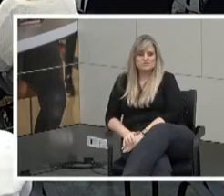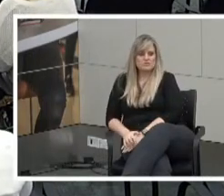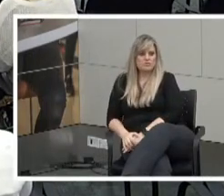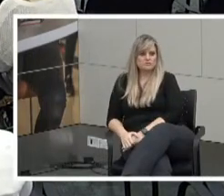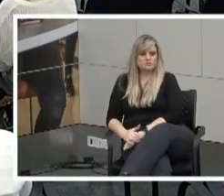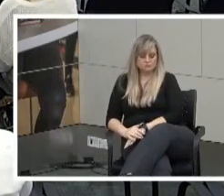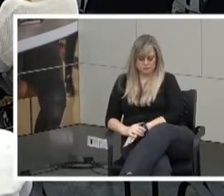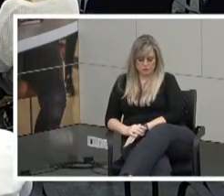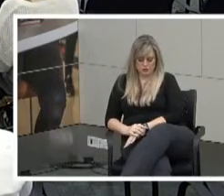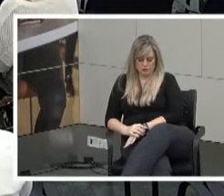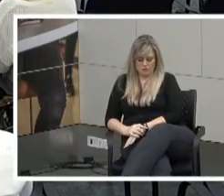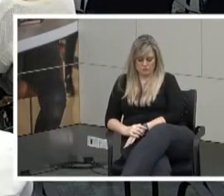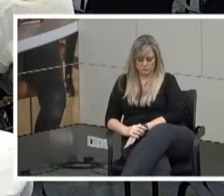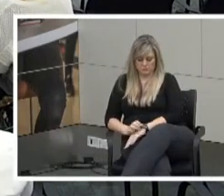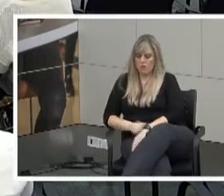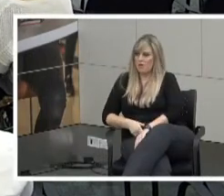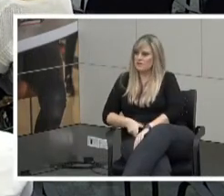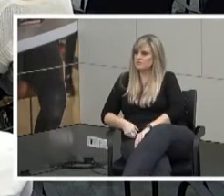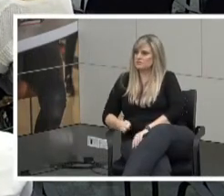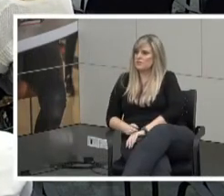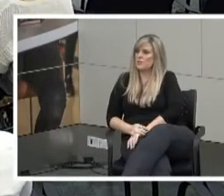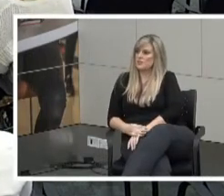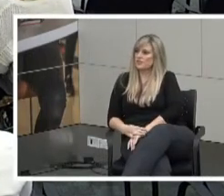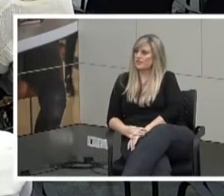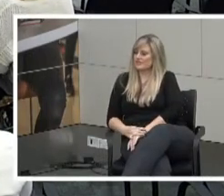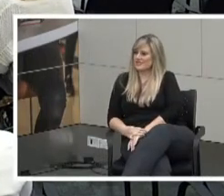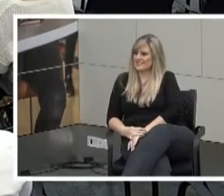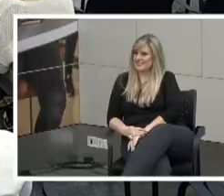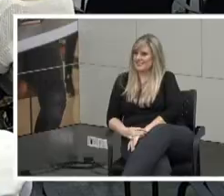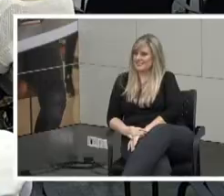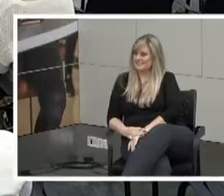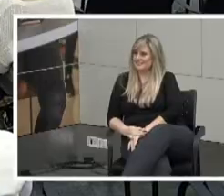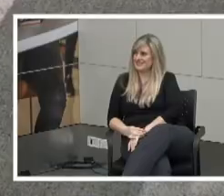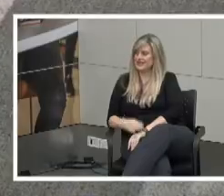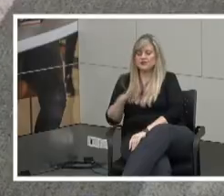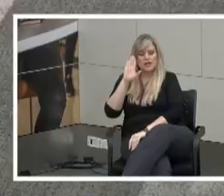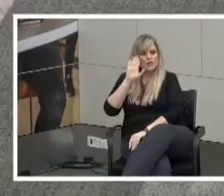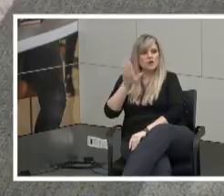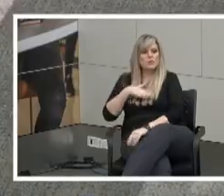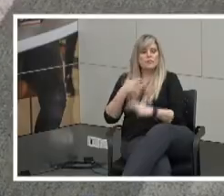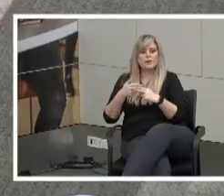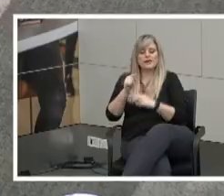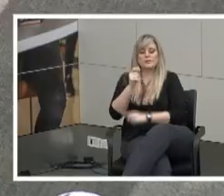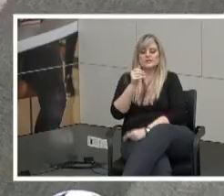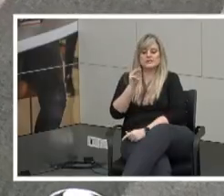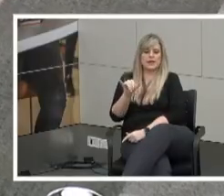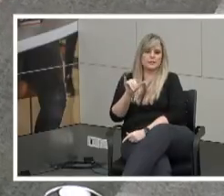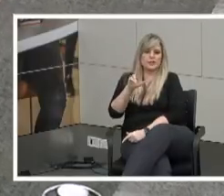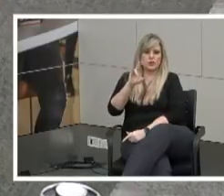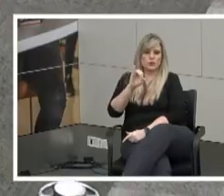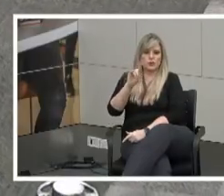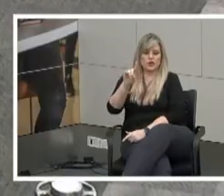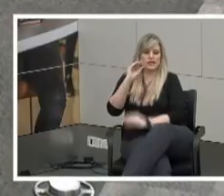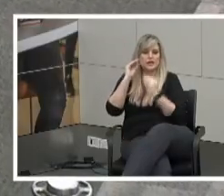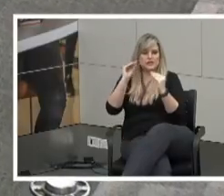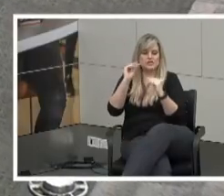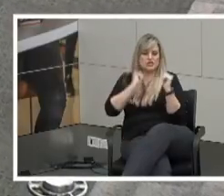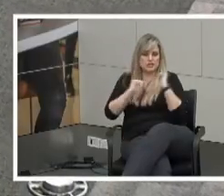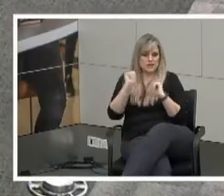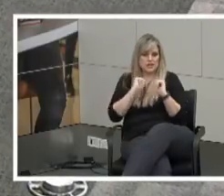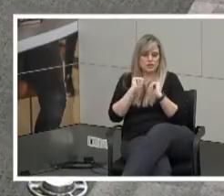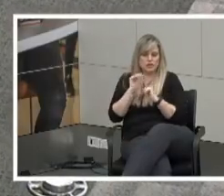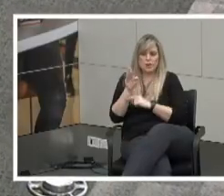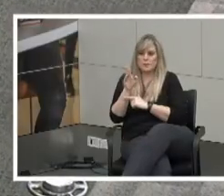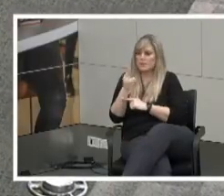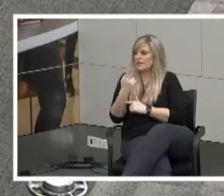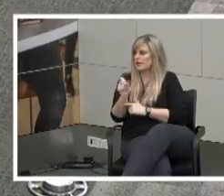bond yes Reed hello my name is Tammy Reid and I teach theater for high